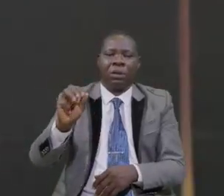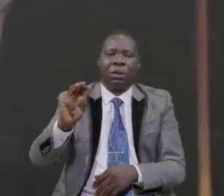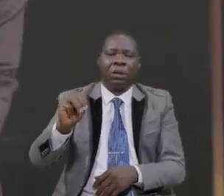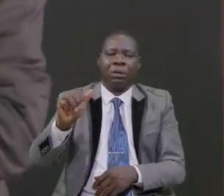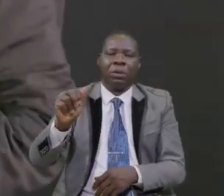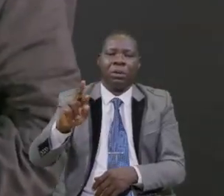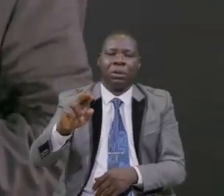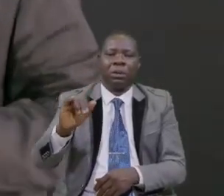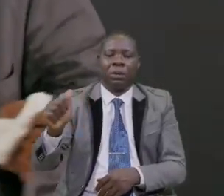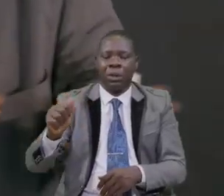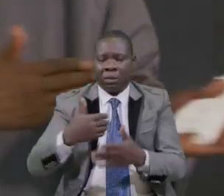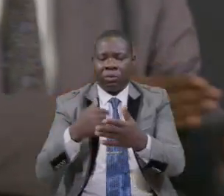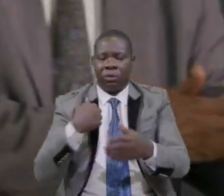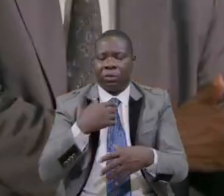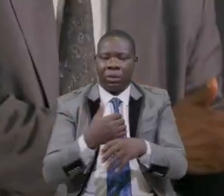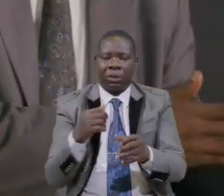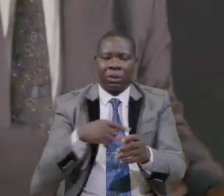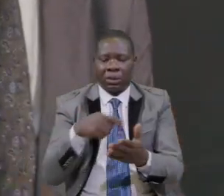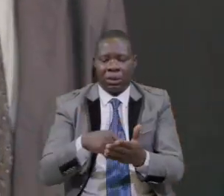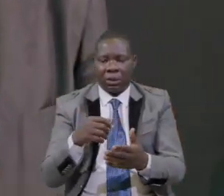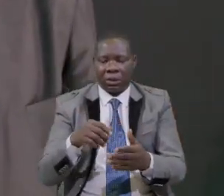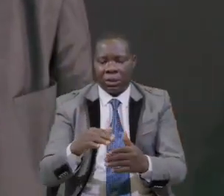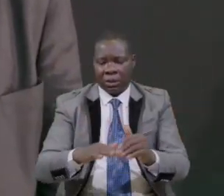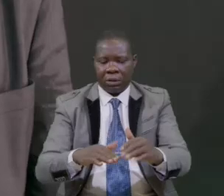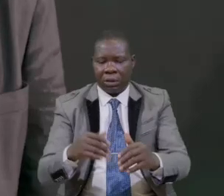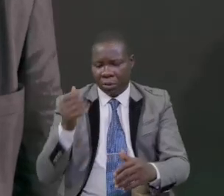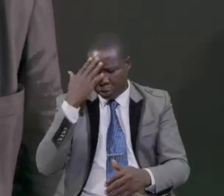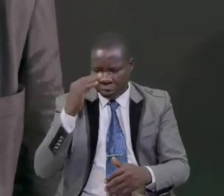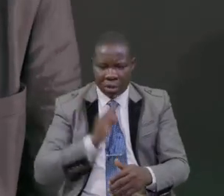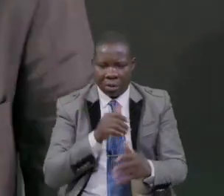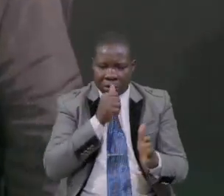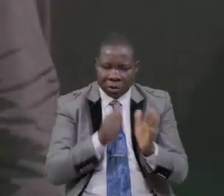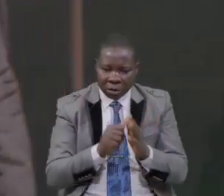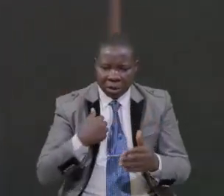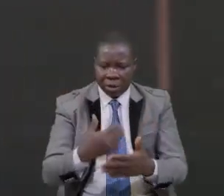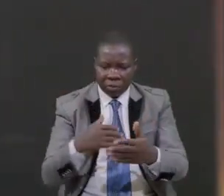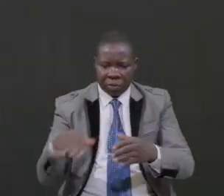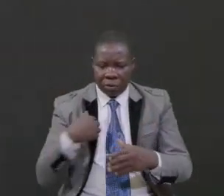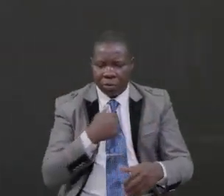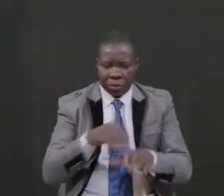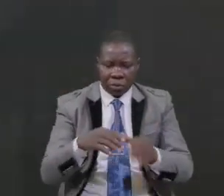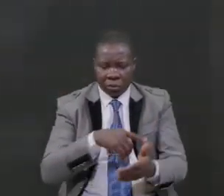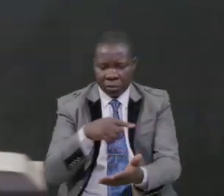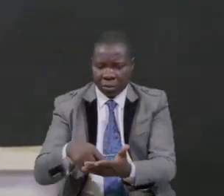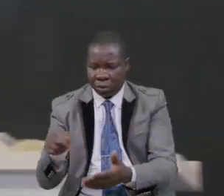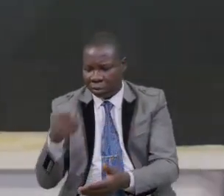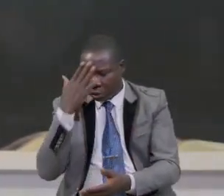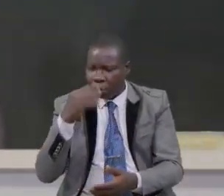this step, he knows our secret. Before we take this step, he knows our secret. Who among you